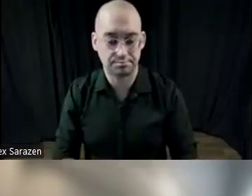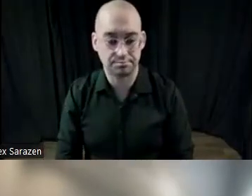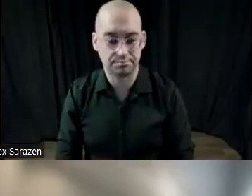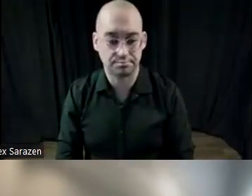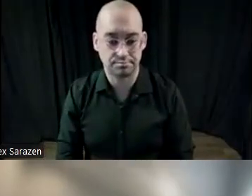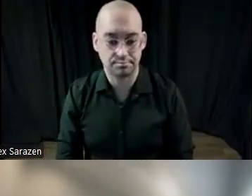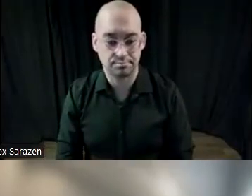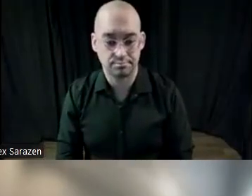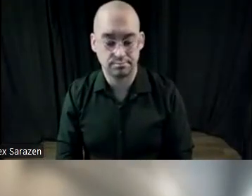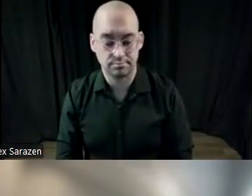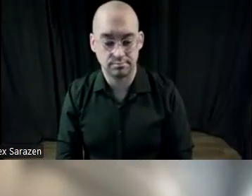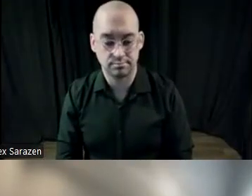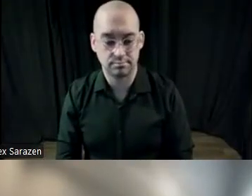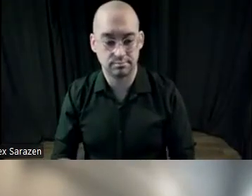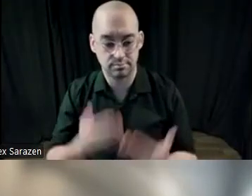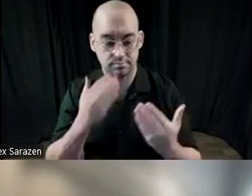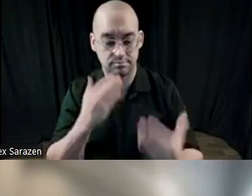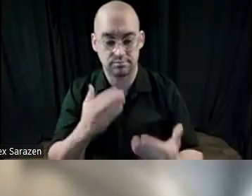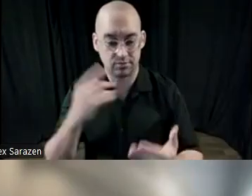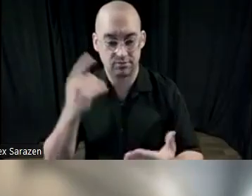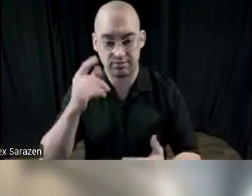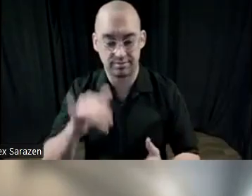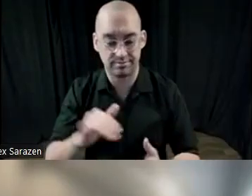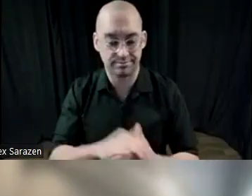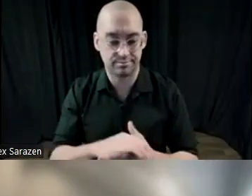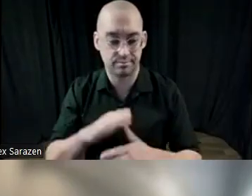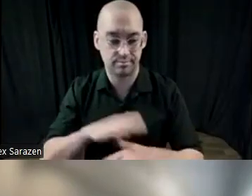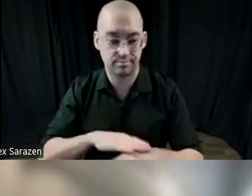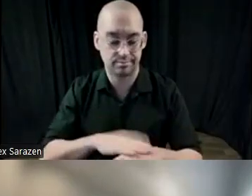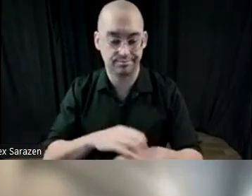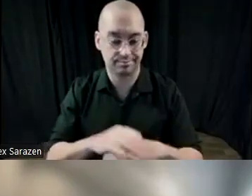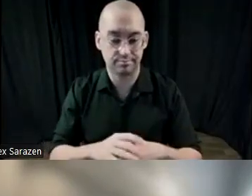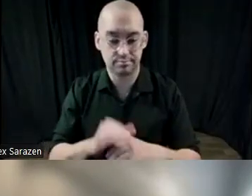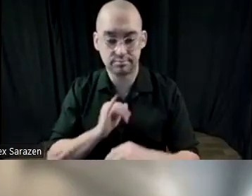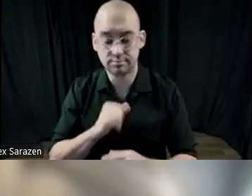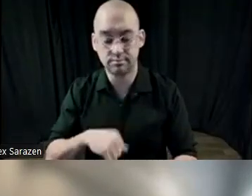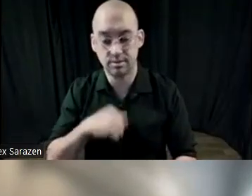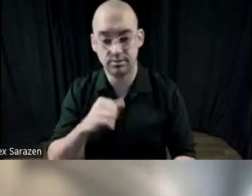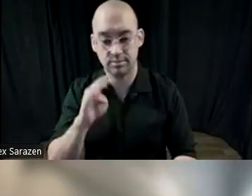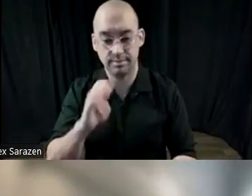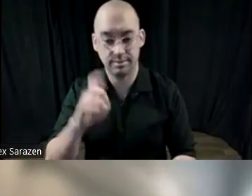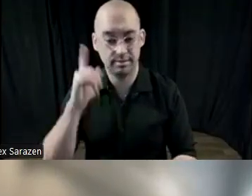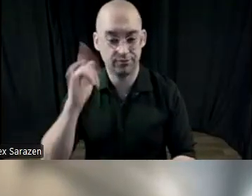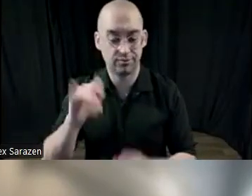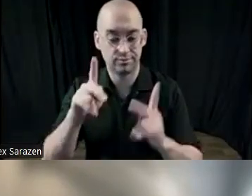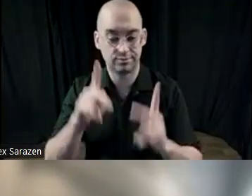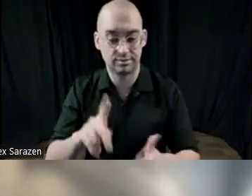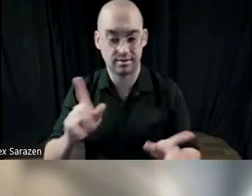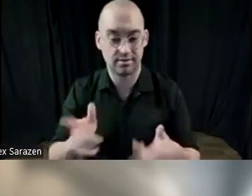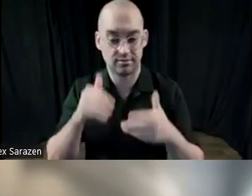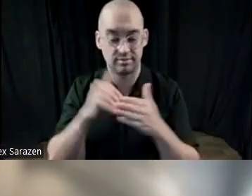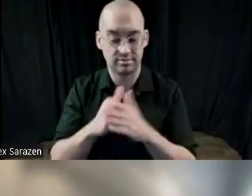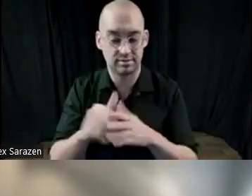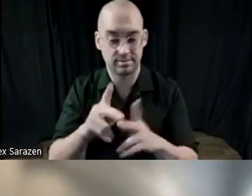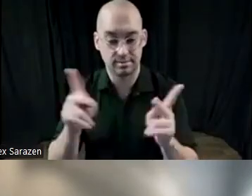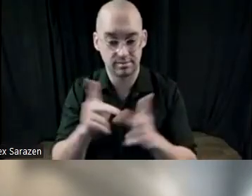Thanks for that reminder, Susan, and good news. I always say I'm so proud to be a Californian and live in a place that shares